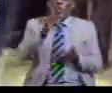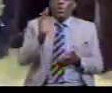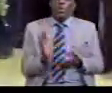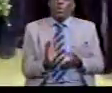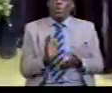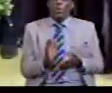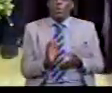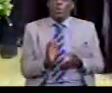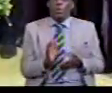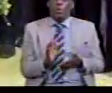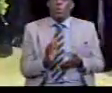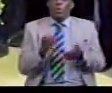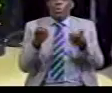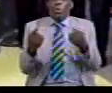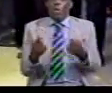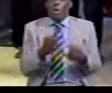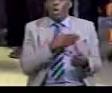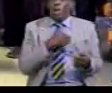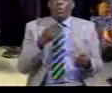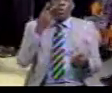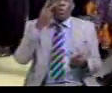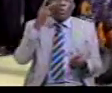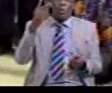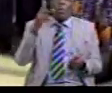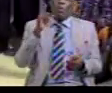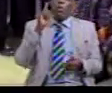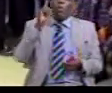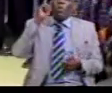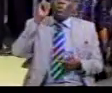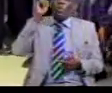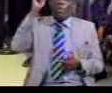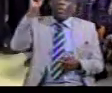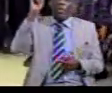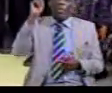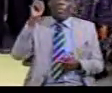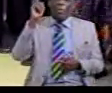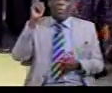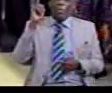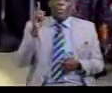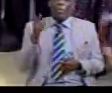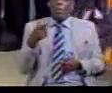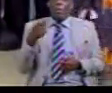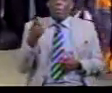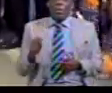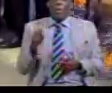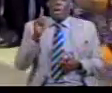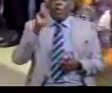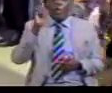Oh.